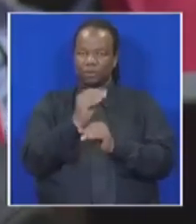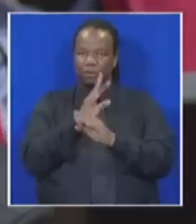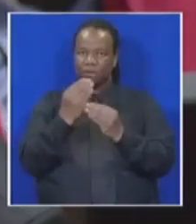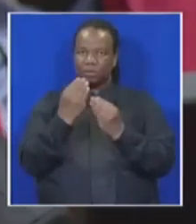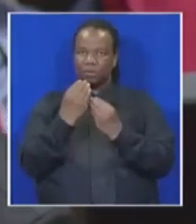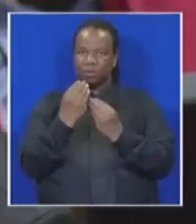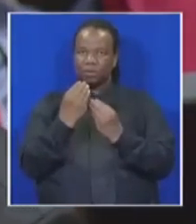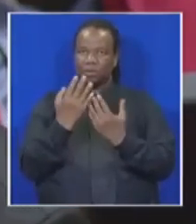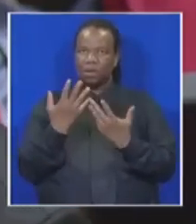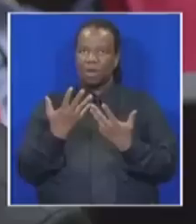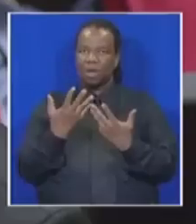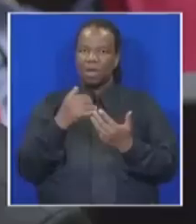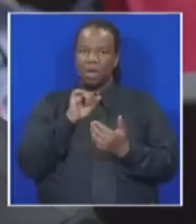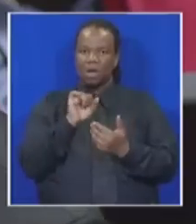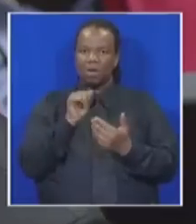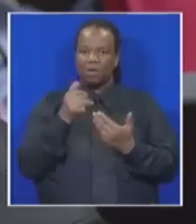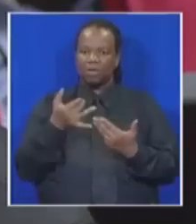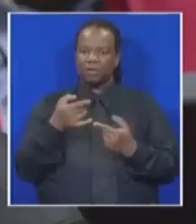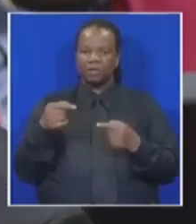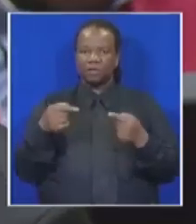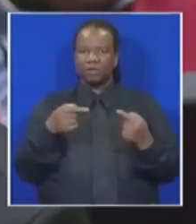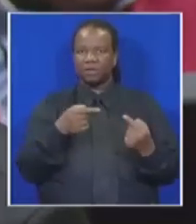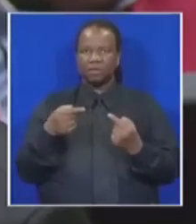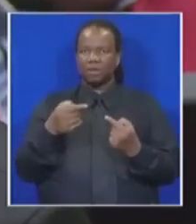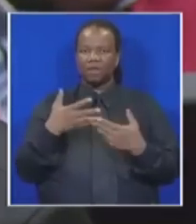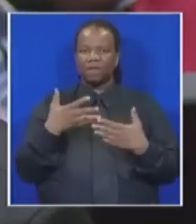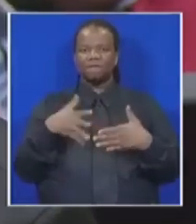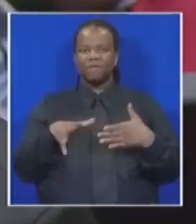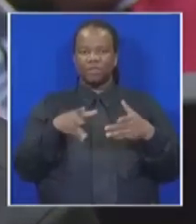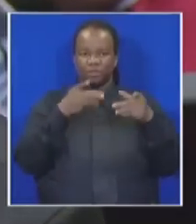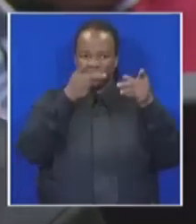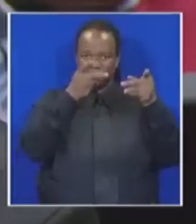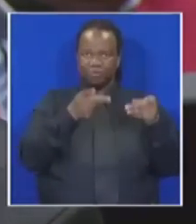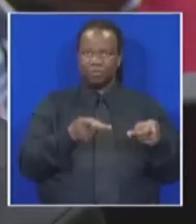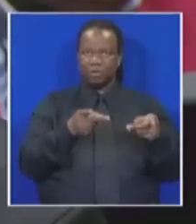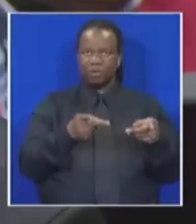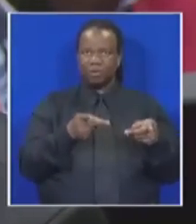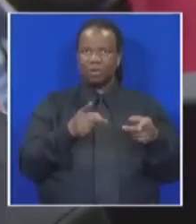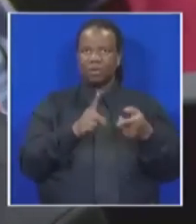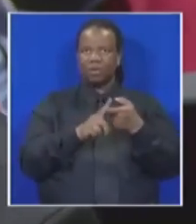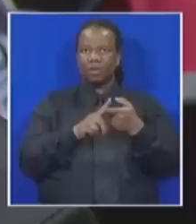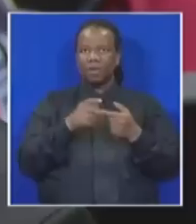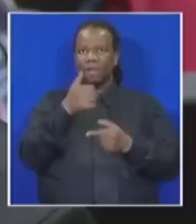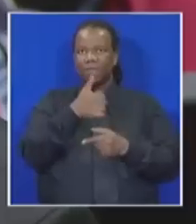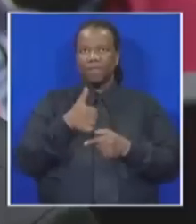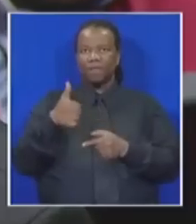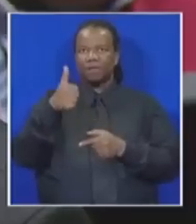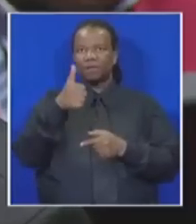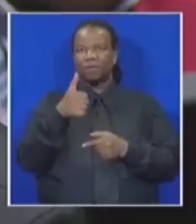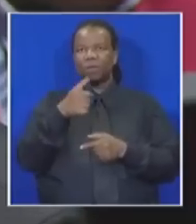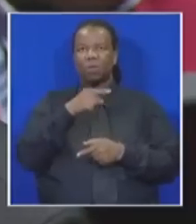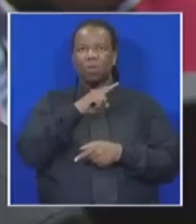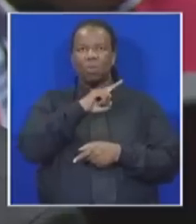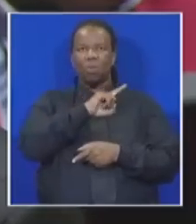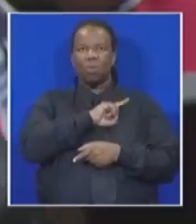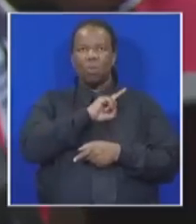this debate? Because you have made a ruling here. And the Chief Whip actually did this. Why do you allow them? And